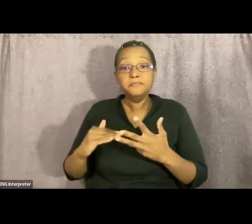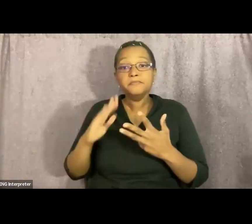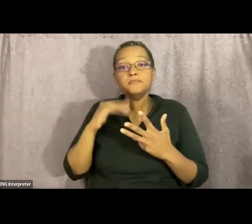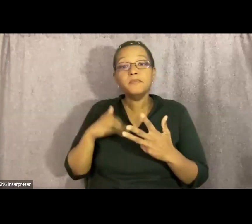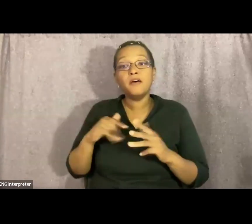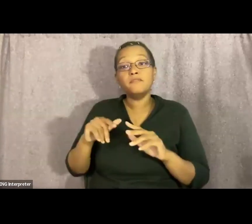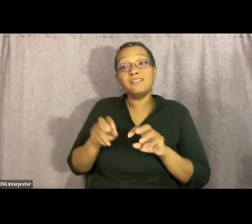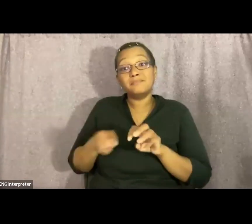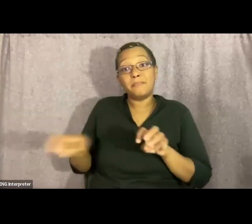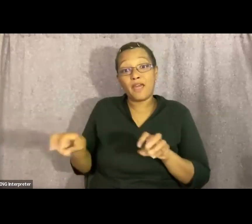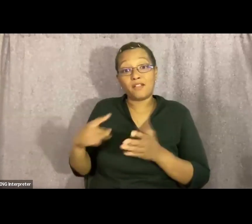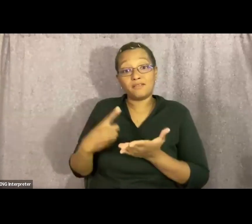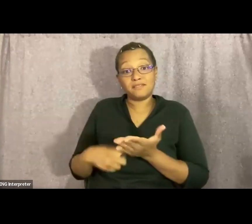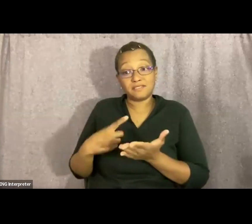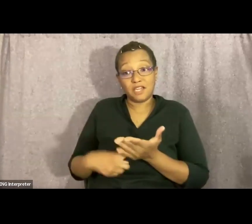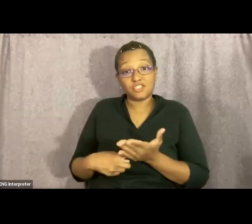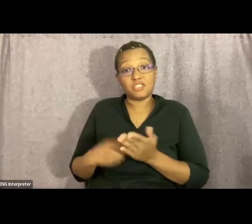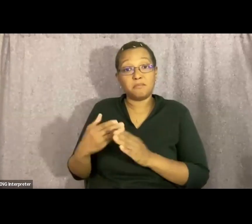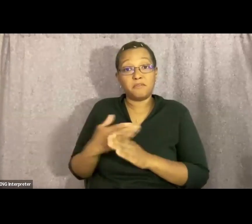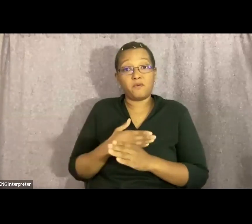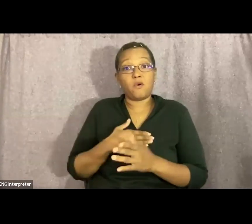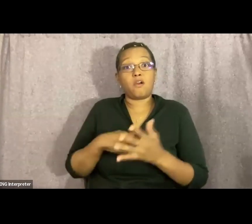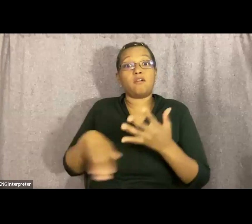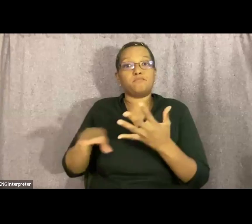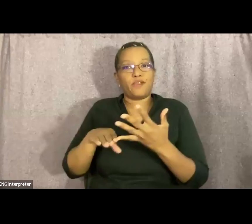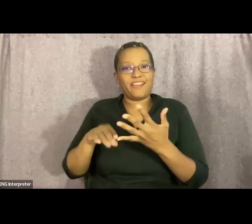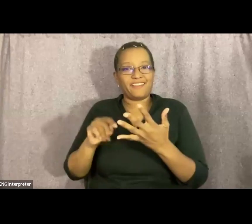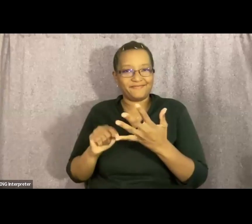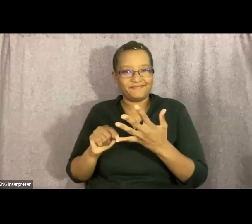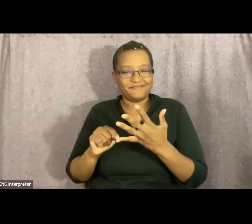discussion before our first break.